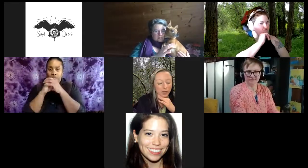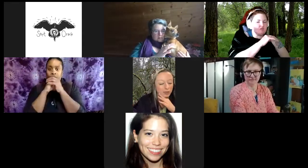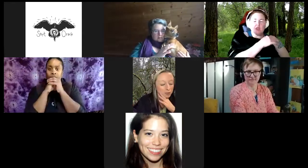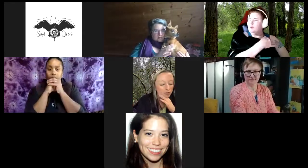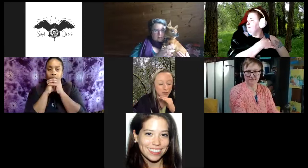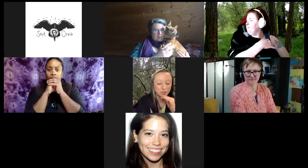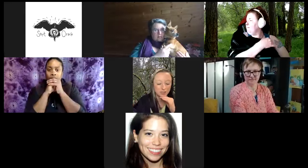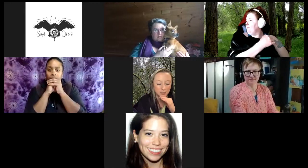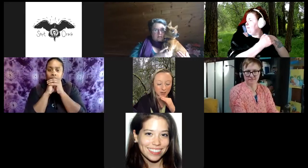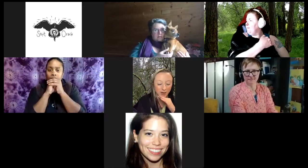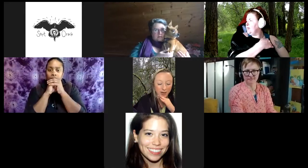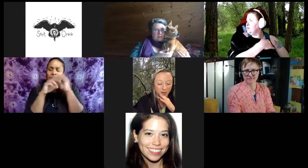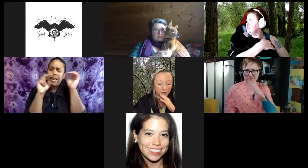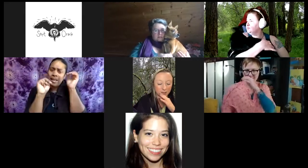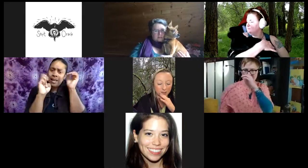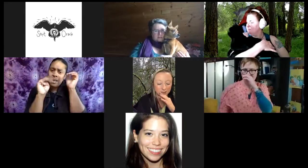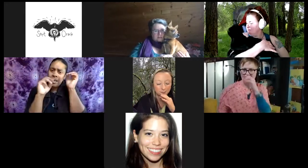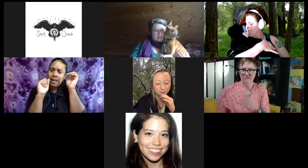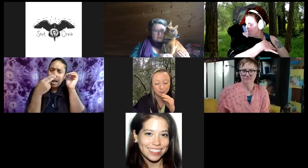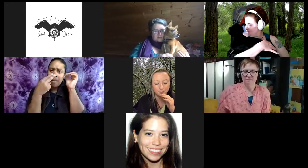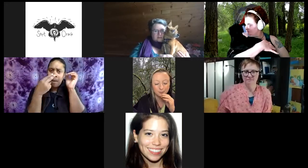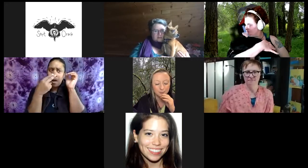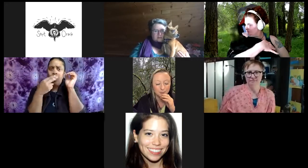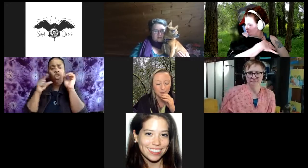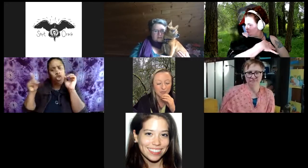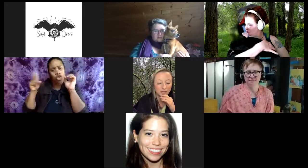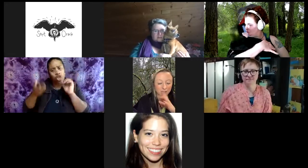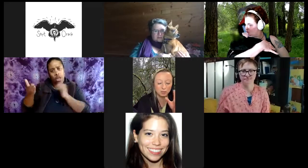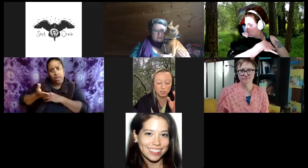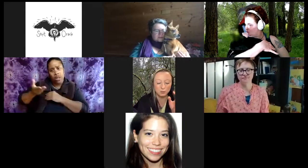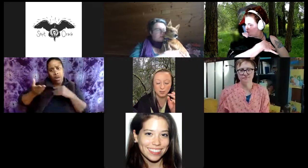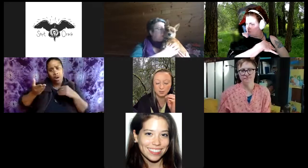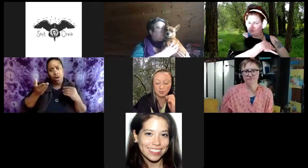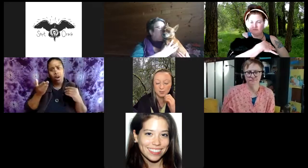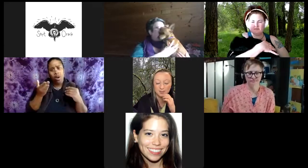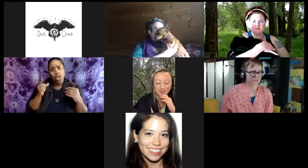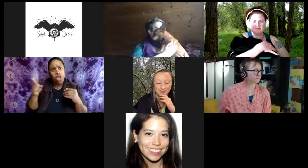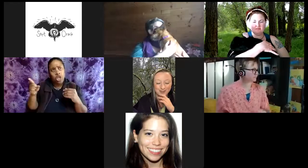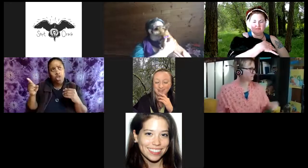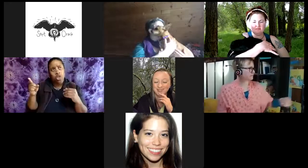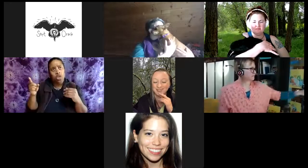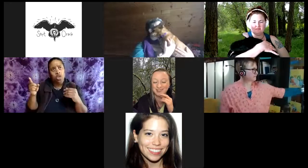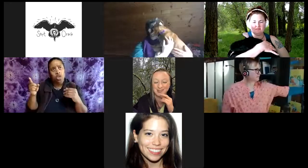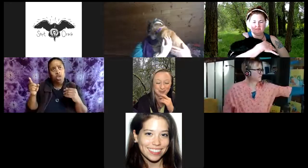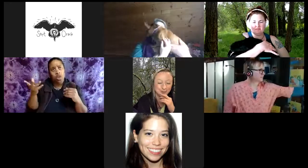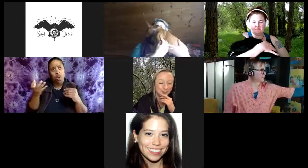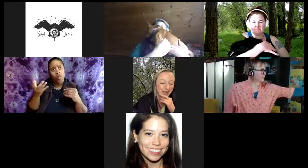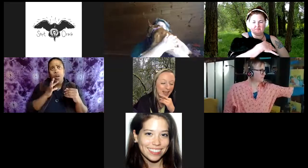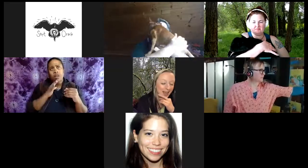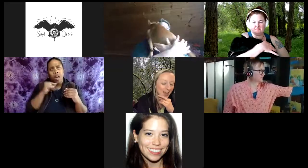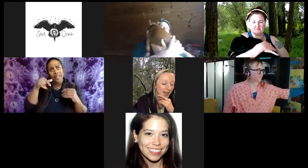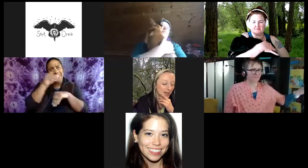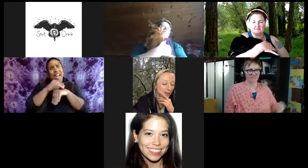Ama, she's here, and again, because she wanted to speak tonight, which I think is so